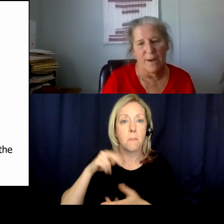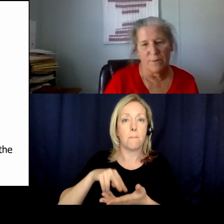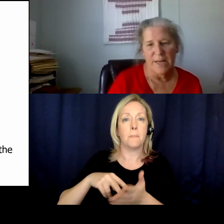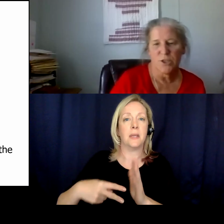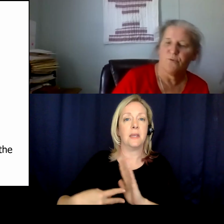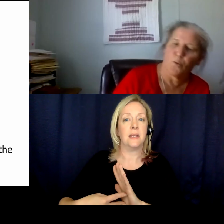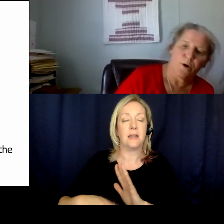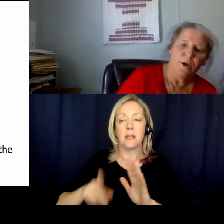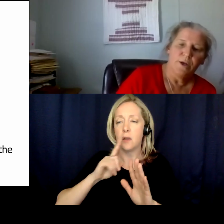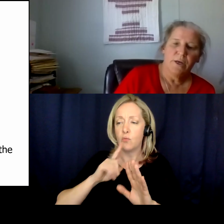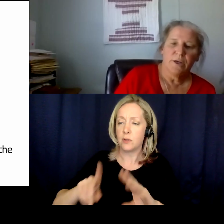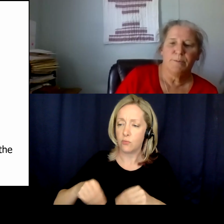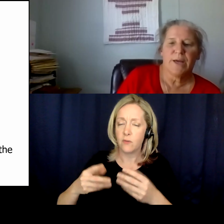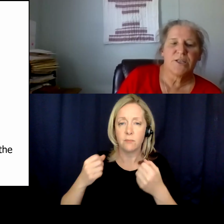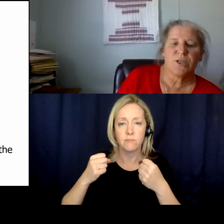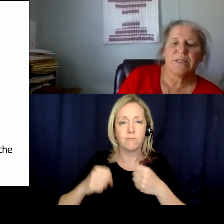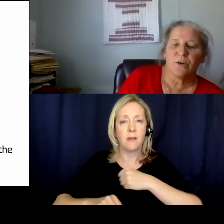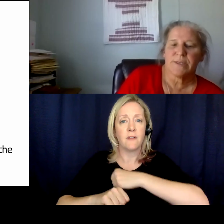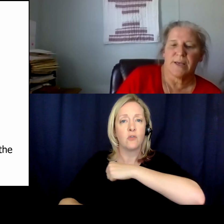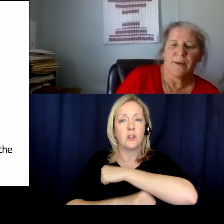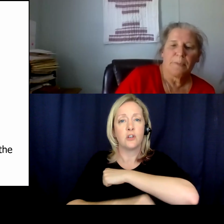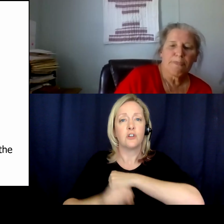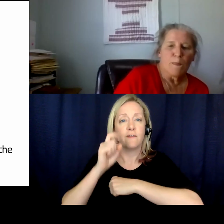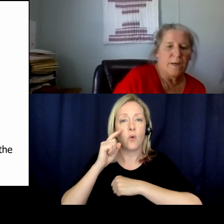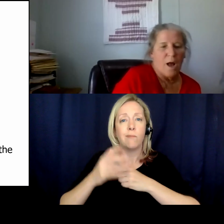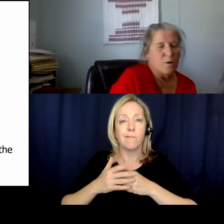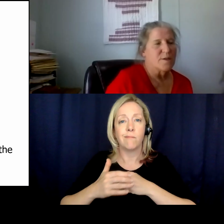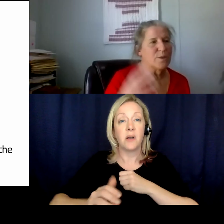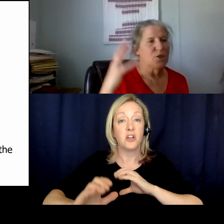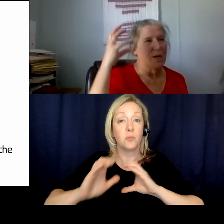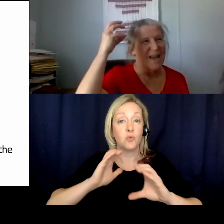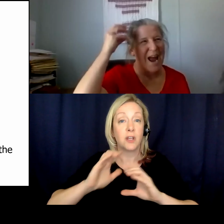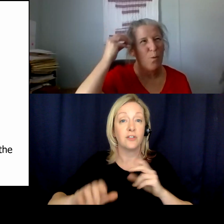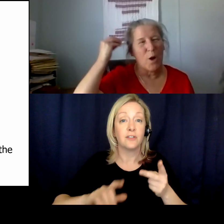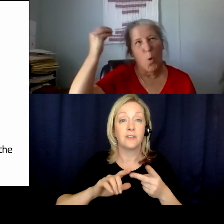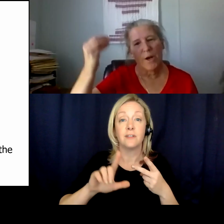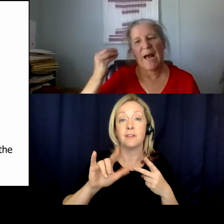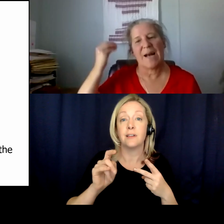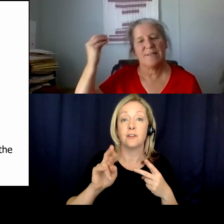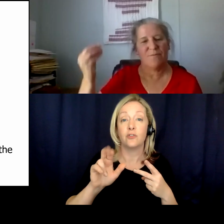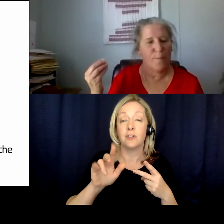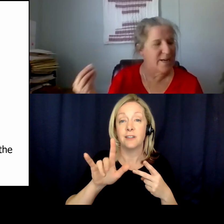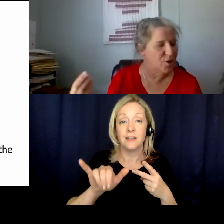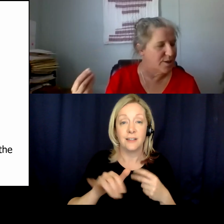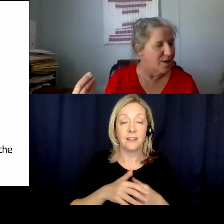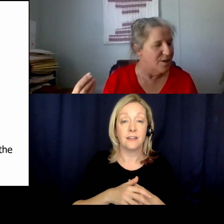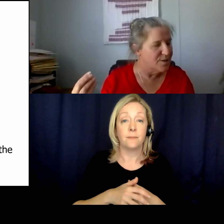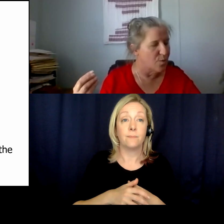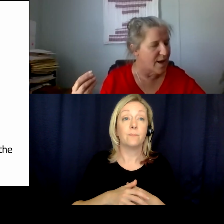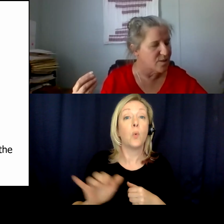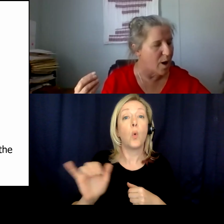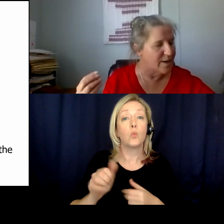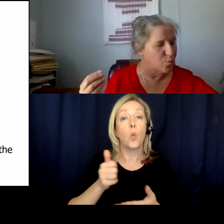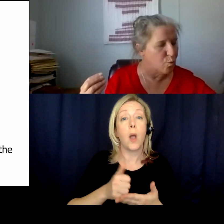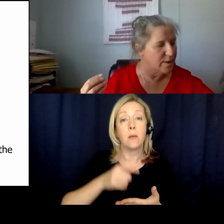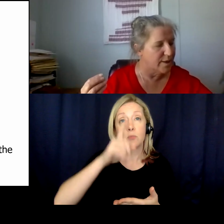that foundation for communication and literacy. And it also is just how we organize information. So